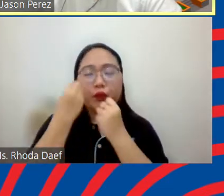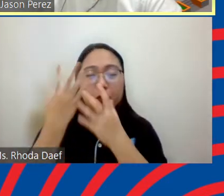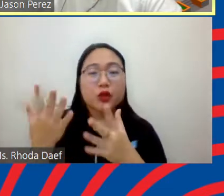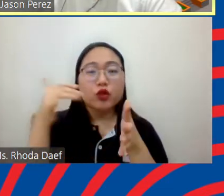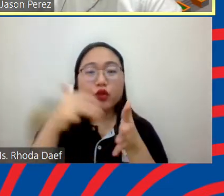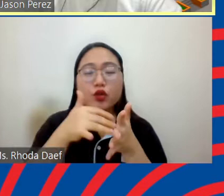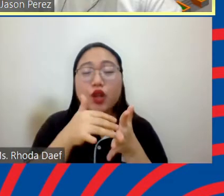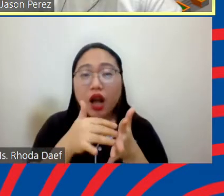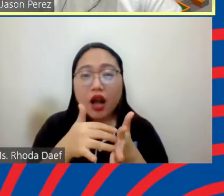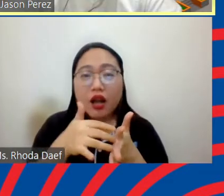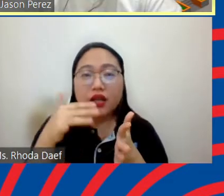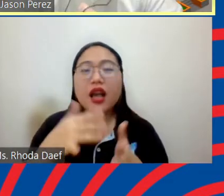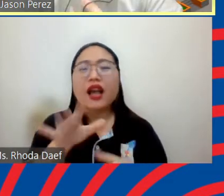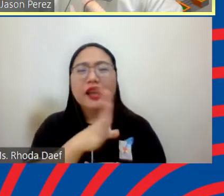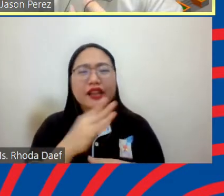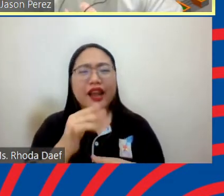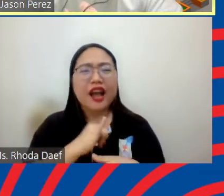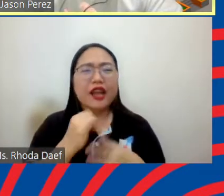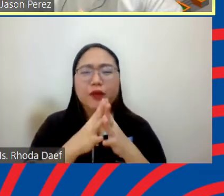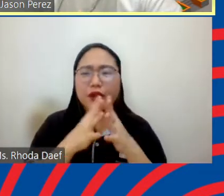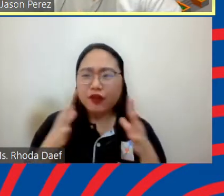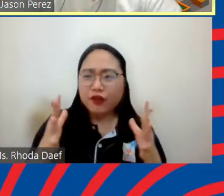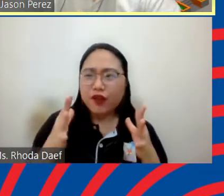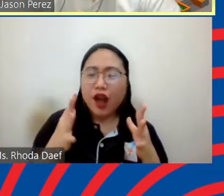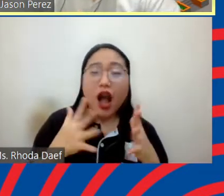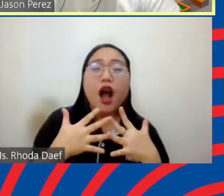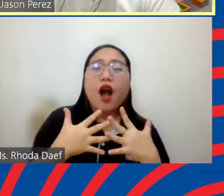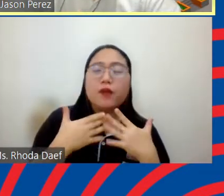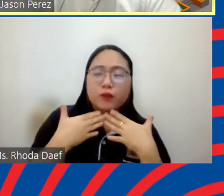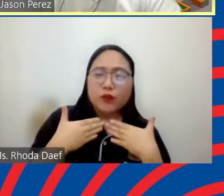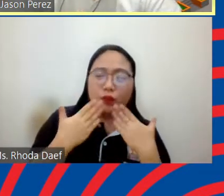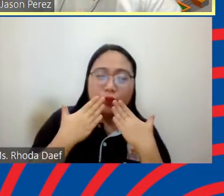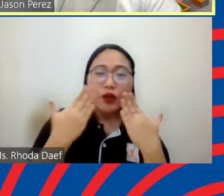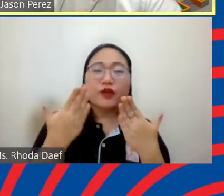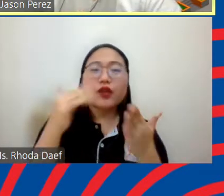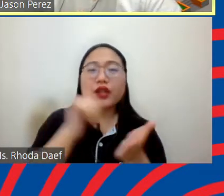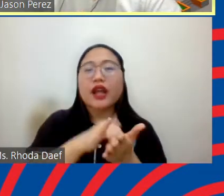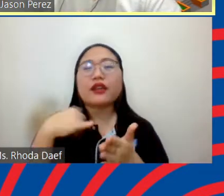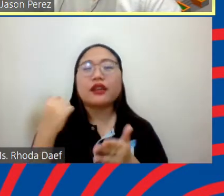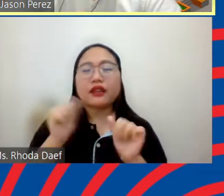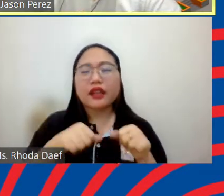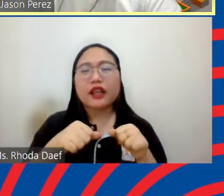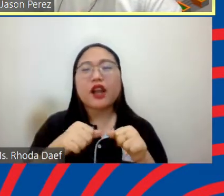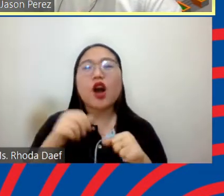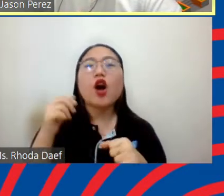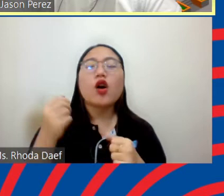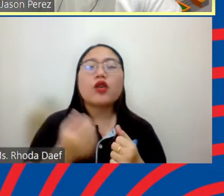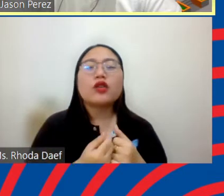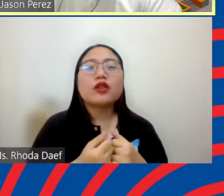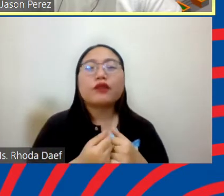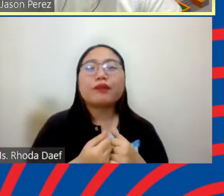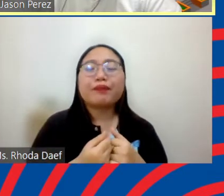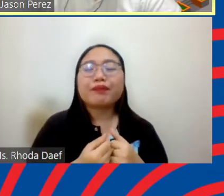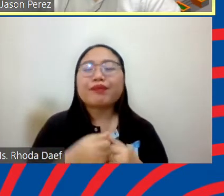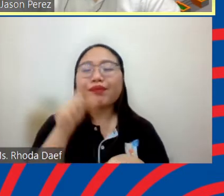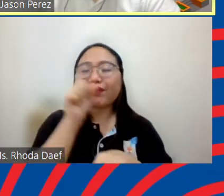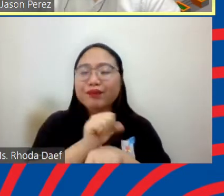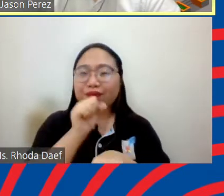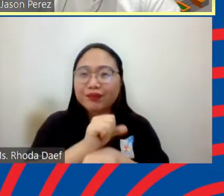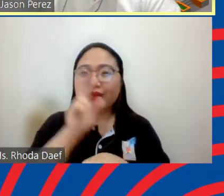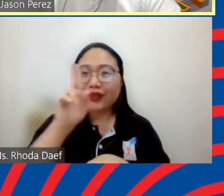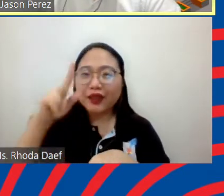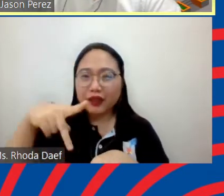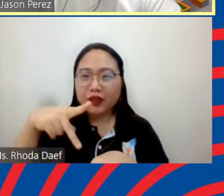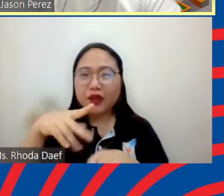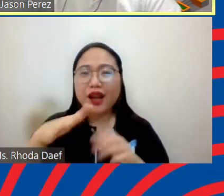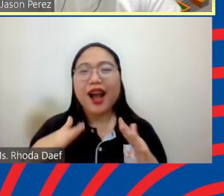to have the experience to study at the University of Technology Sydney, where I experienced firsthand